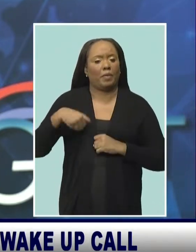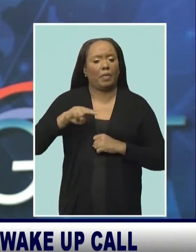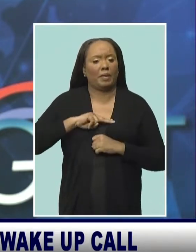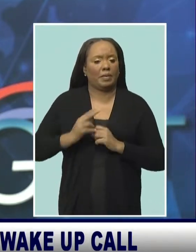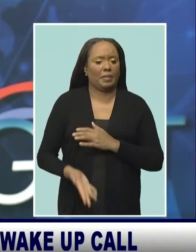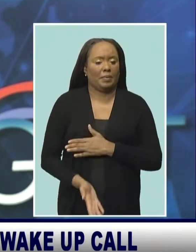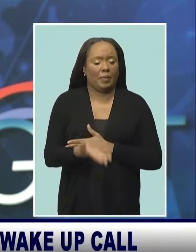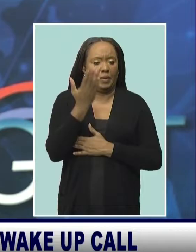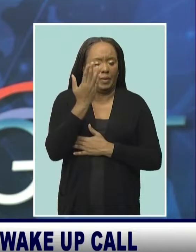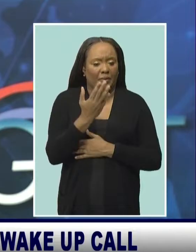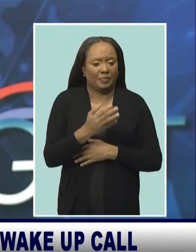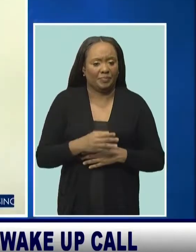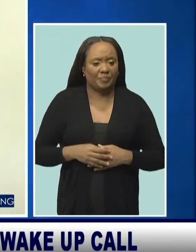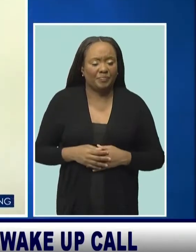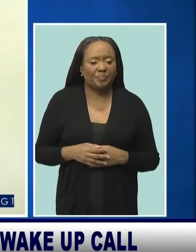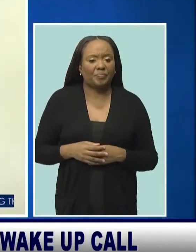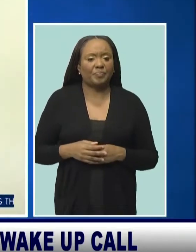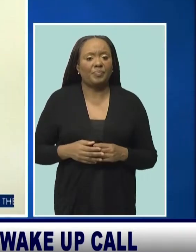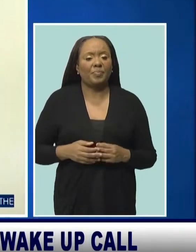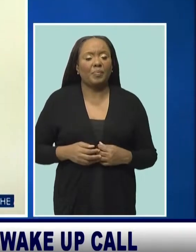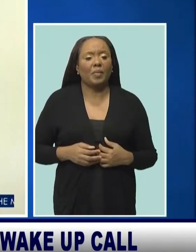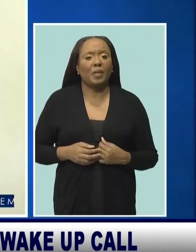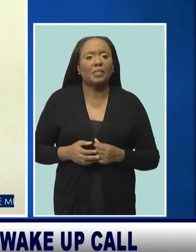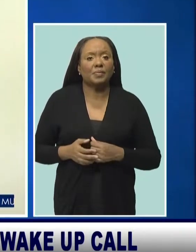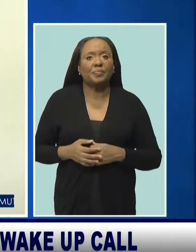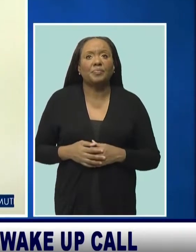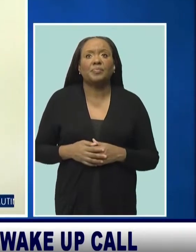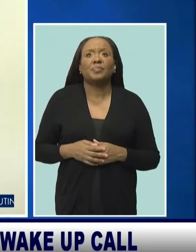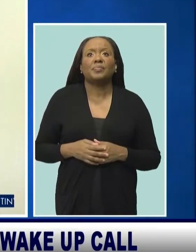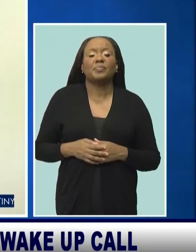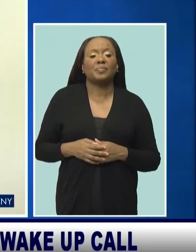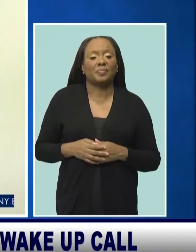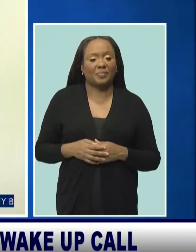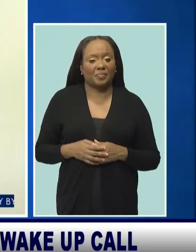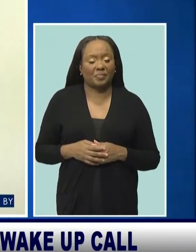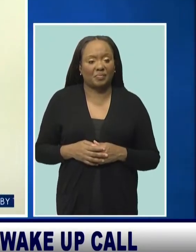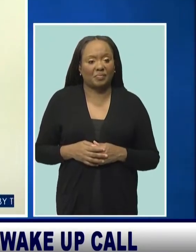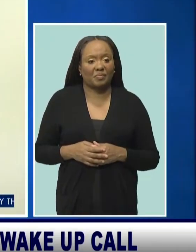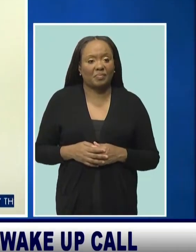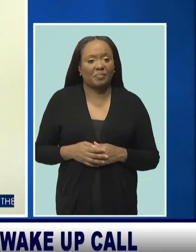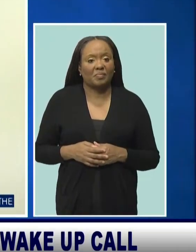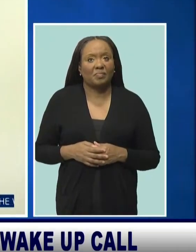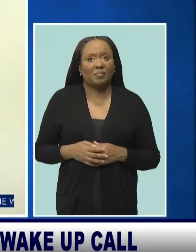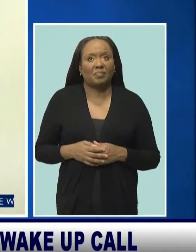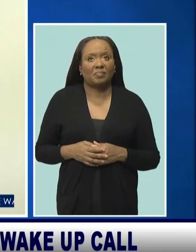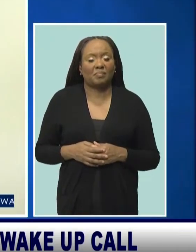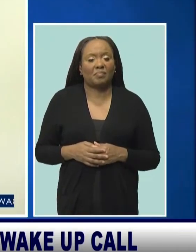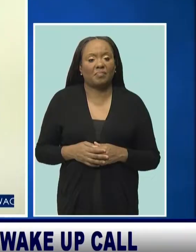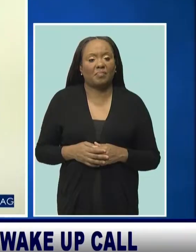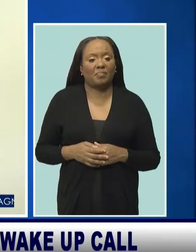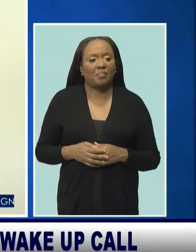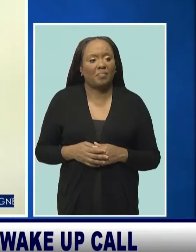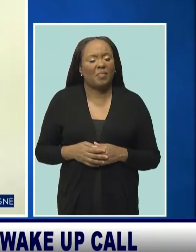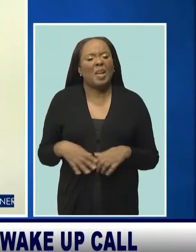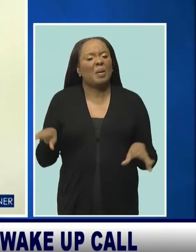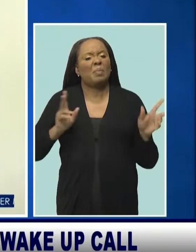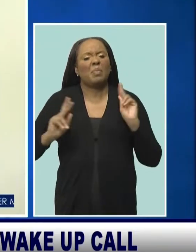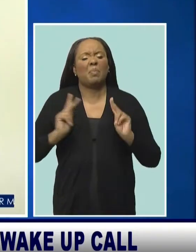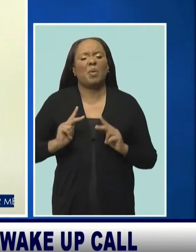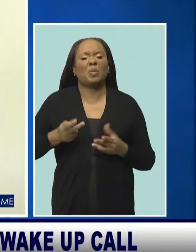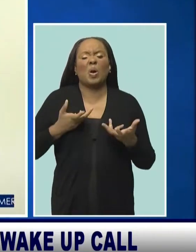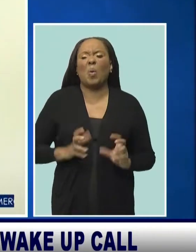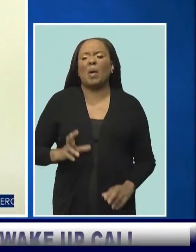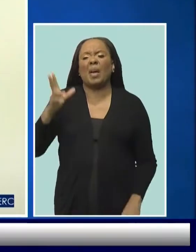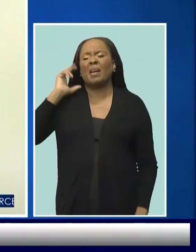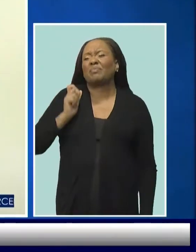Report. It seems now, we're in the stage where no one wants to hear that. Life has gone back to normal.